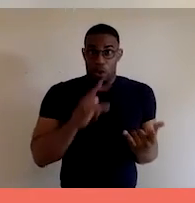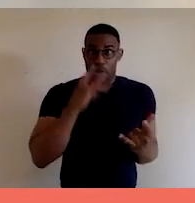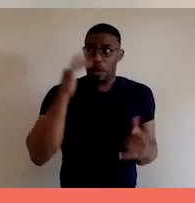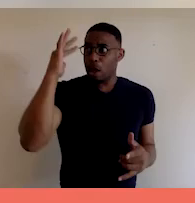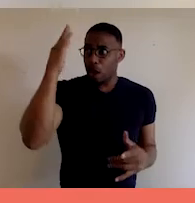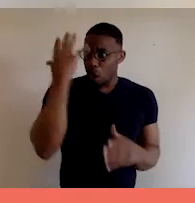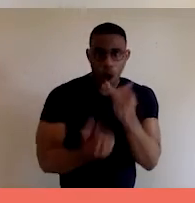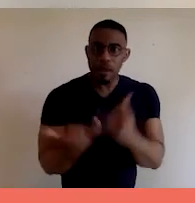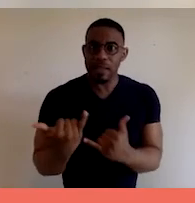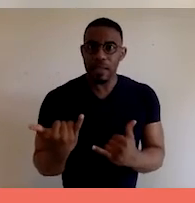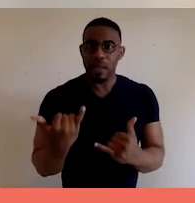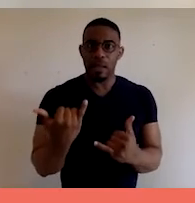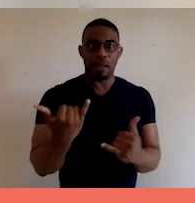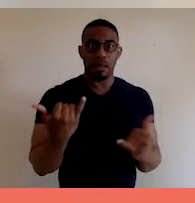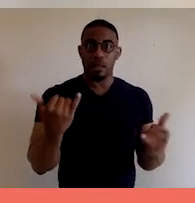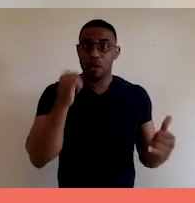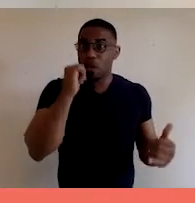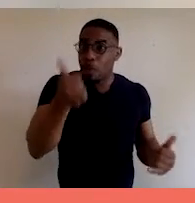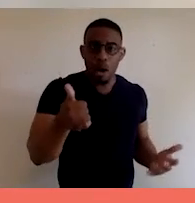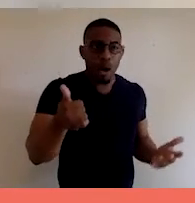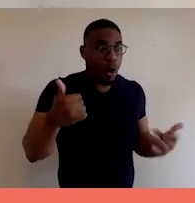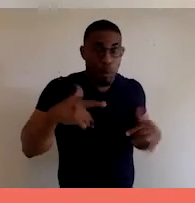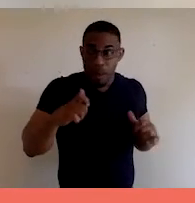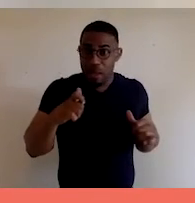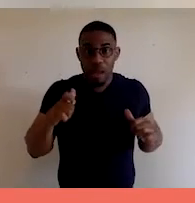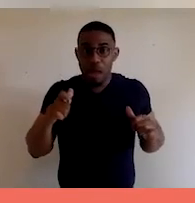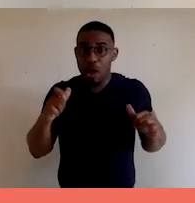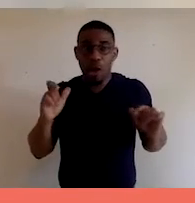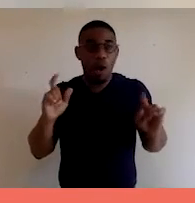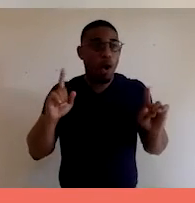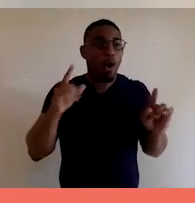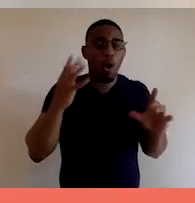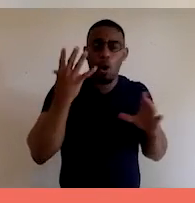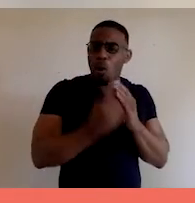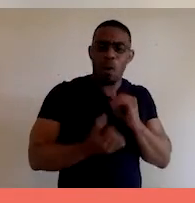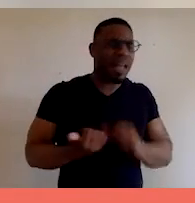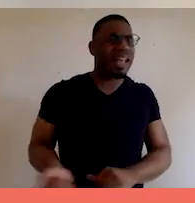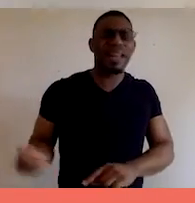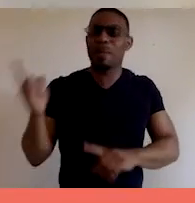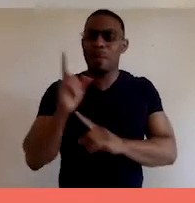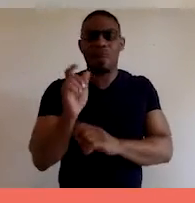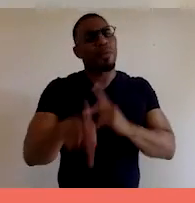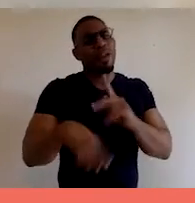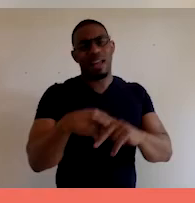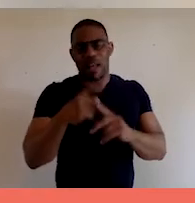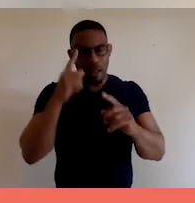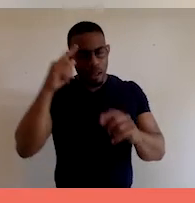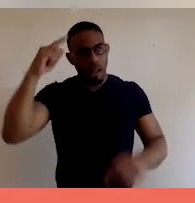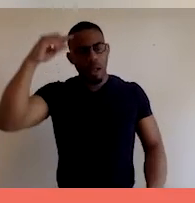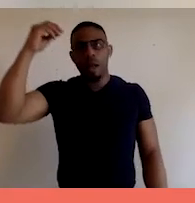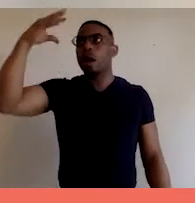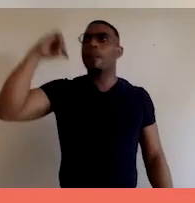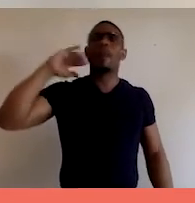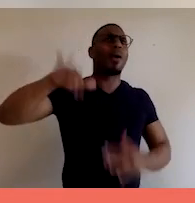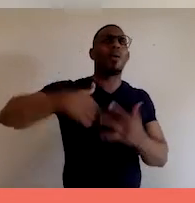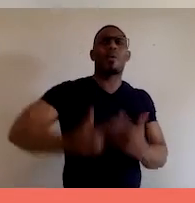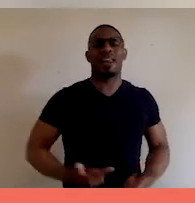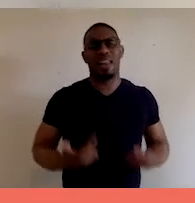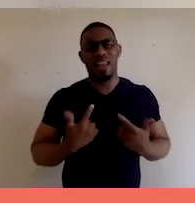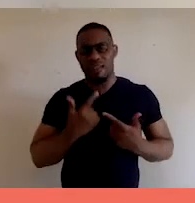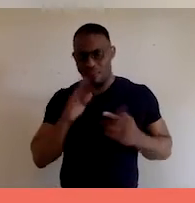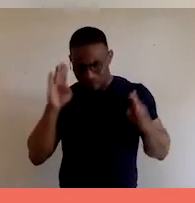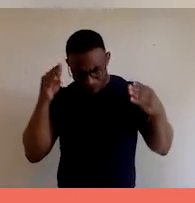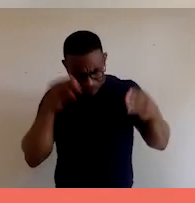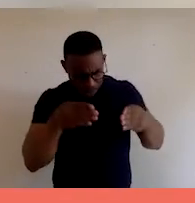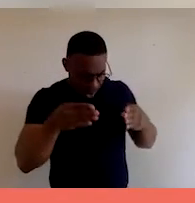gone today. You could be here today and be gone tomorrow. We can go at any moment. And that is what kind of clicked for me. My entire life, I was